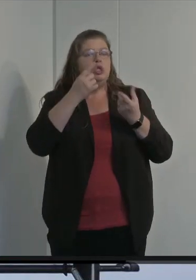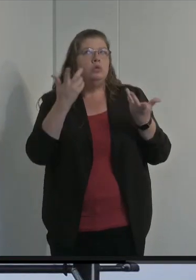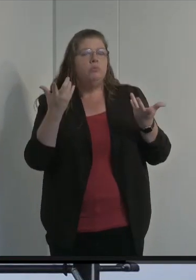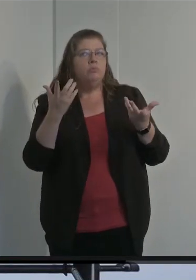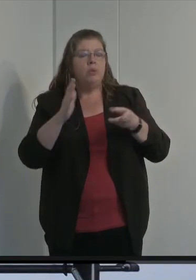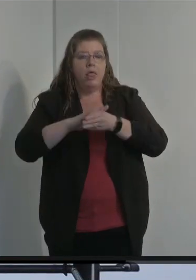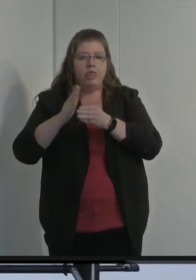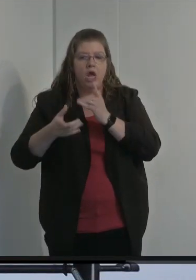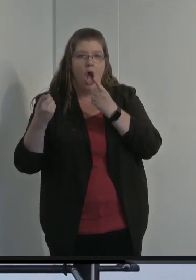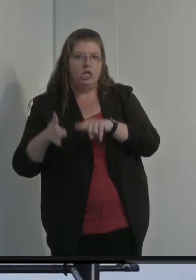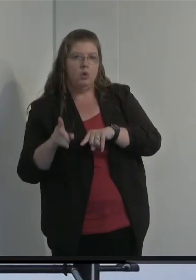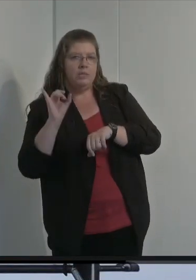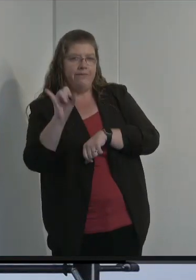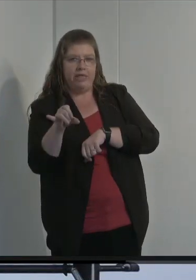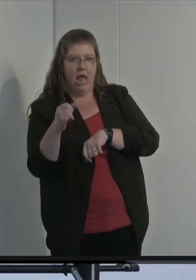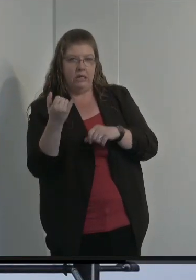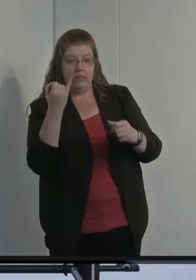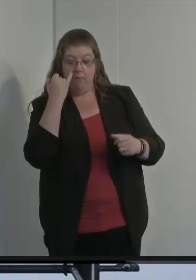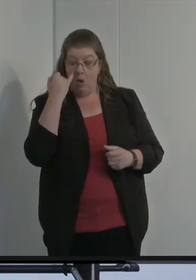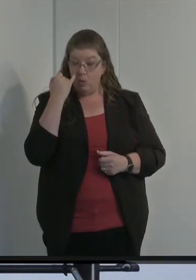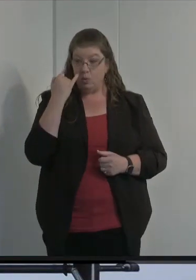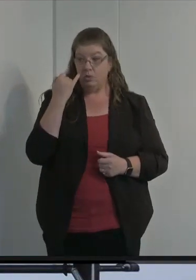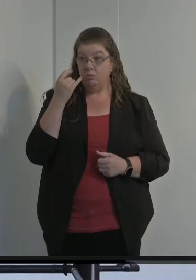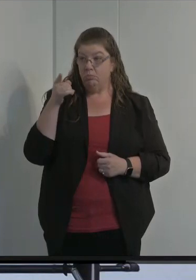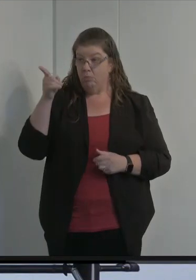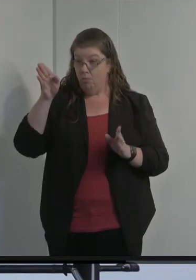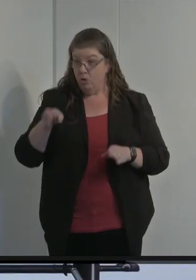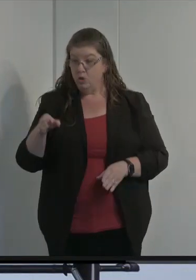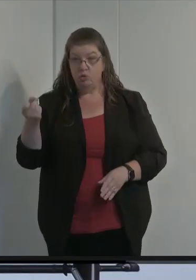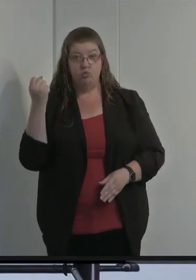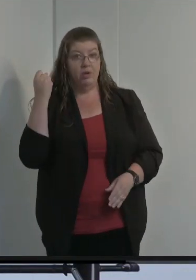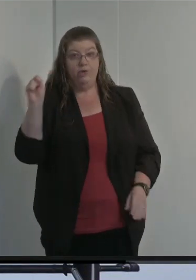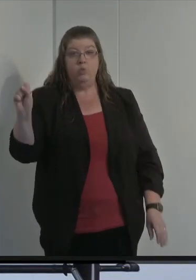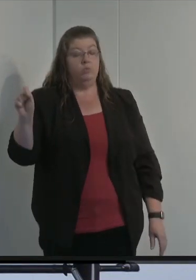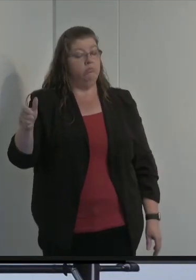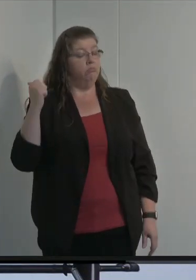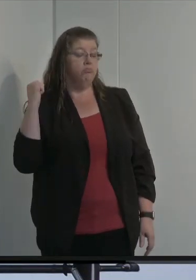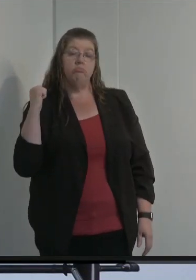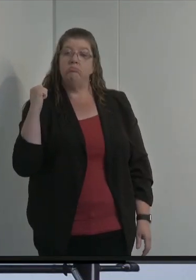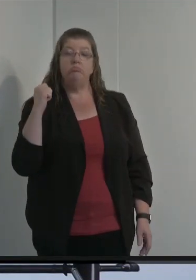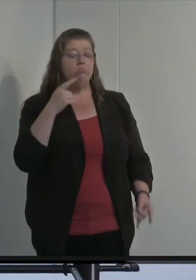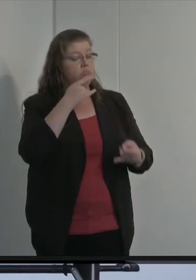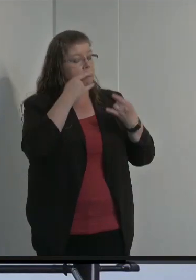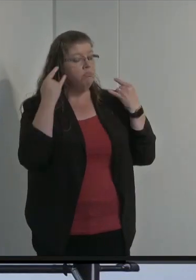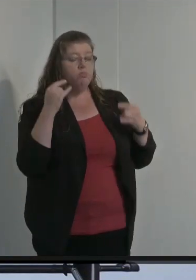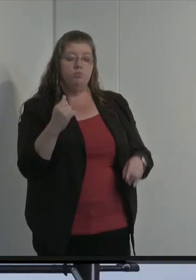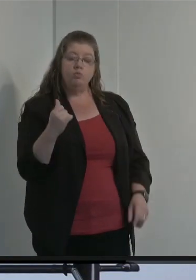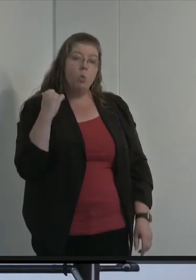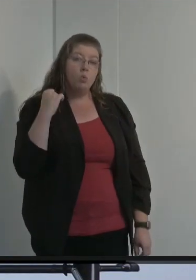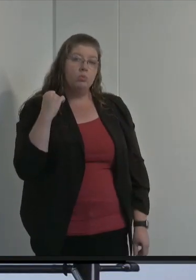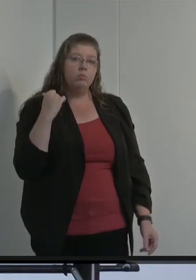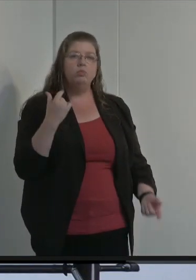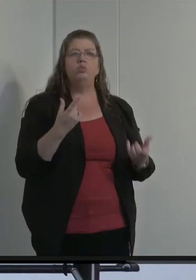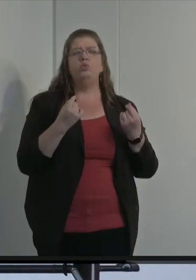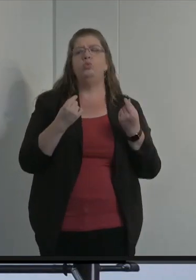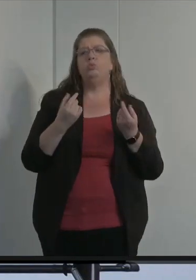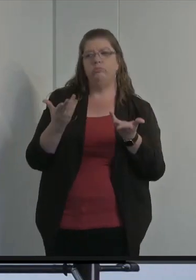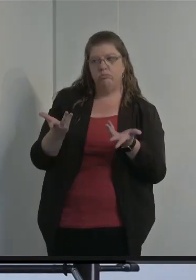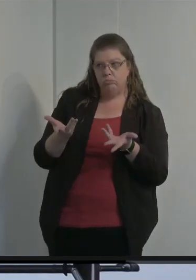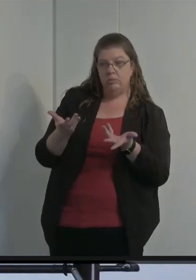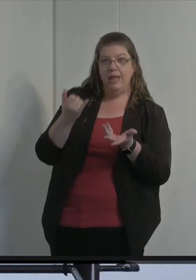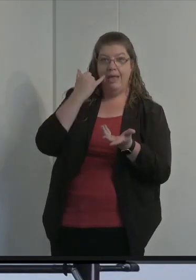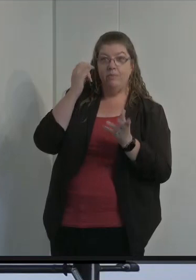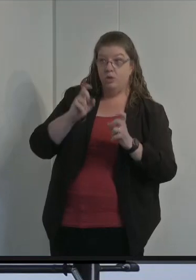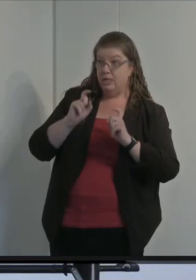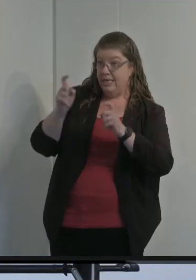the consequences of somebody refusing to participate in a coercive engagement. If someone is